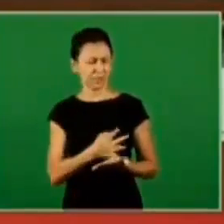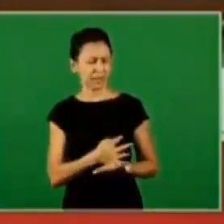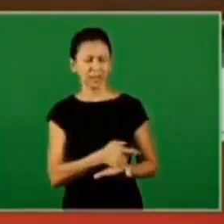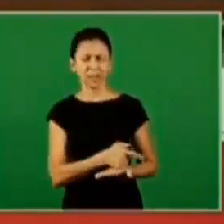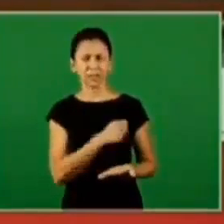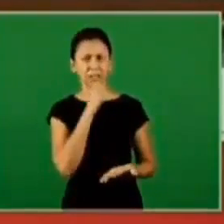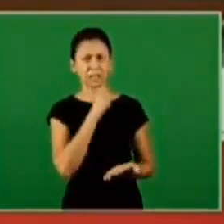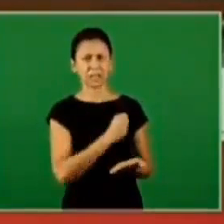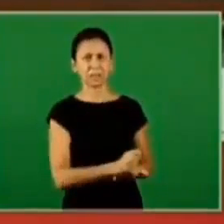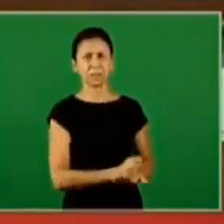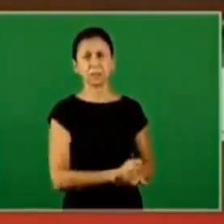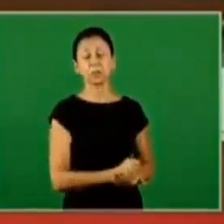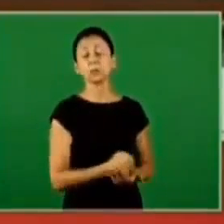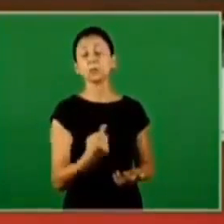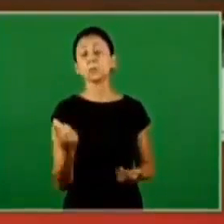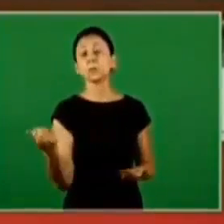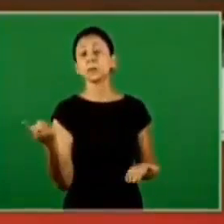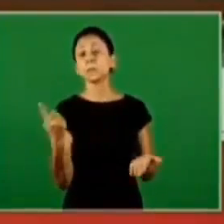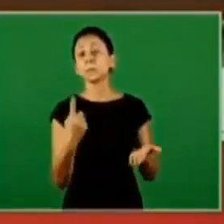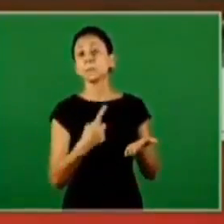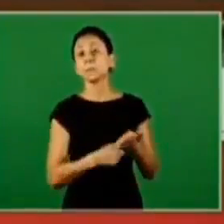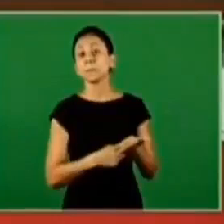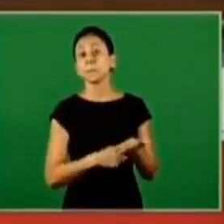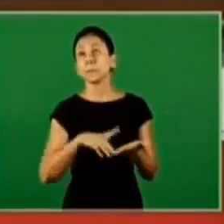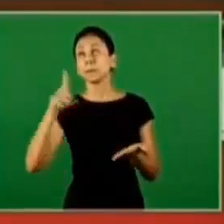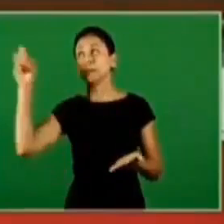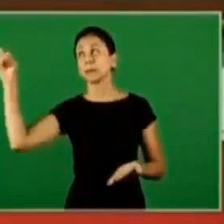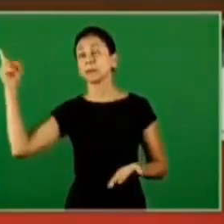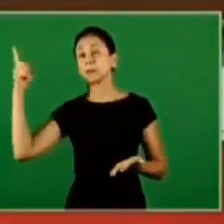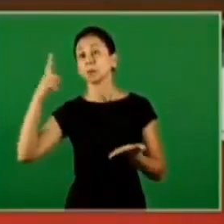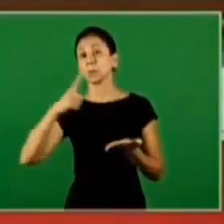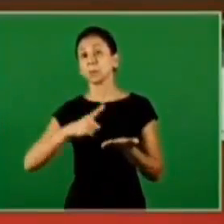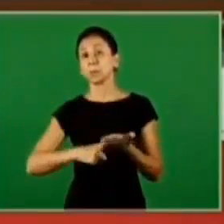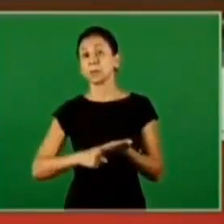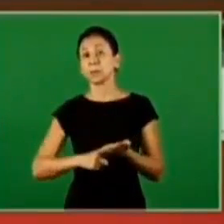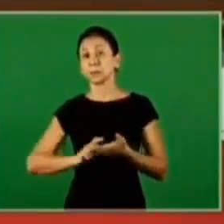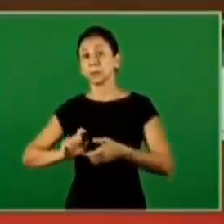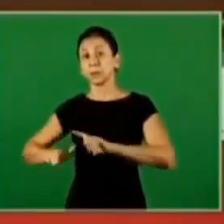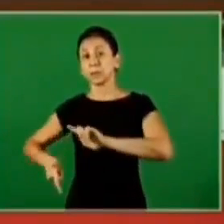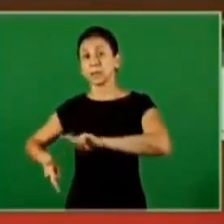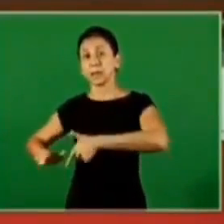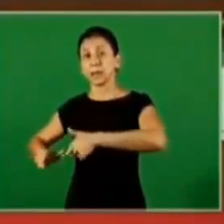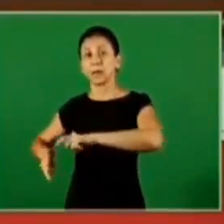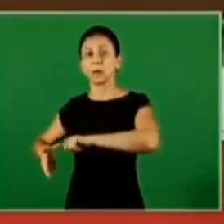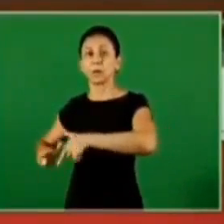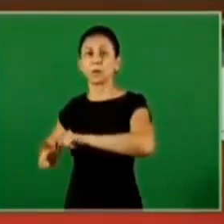faith. Why? Because it was a pact of God with Israel.